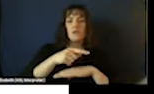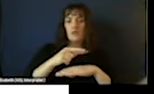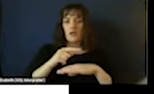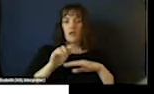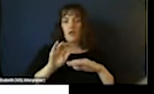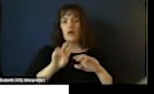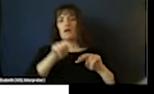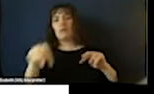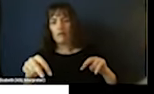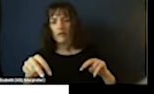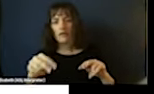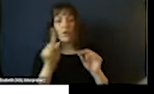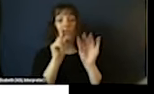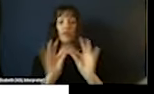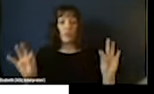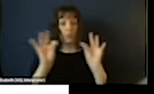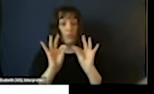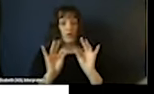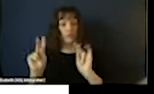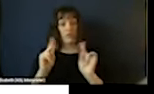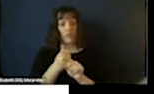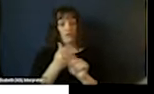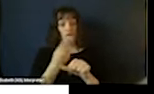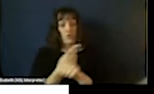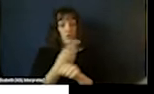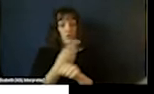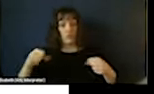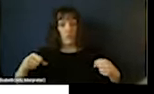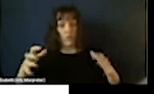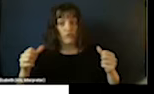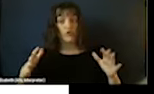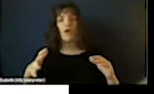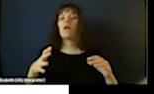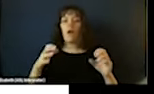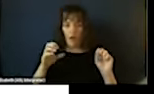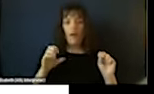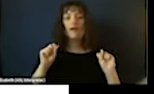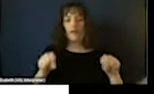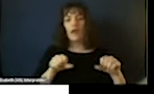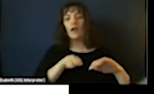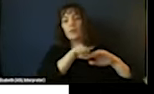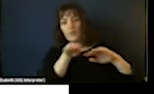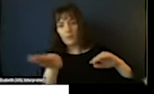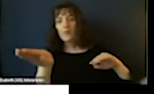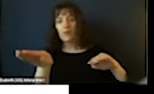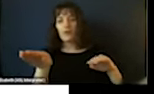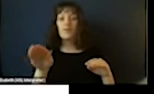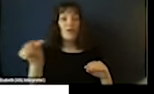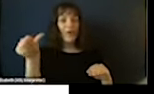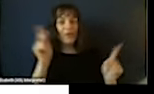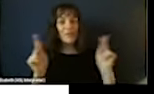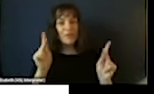wheelchair users to be able to safely leave the street. But it's of course not limited to wheelchair users. Someone who